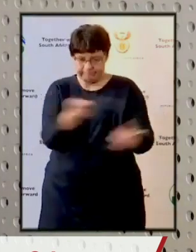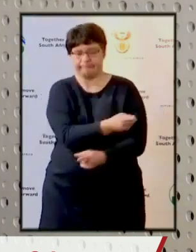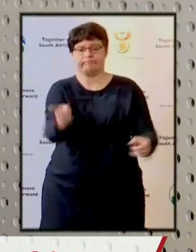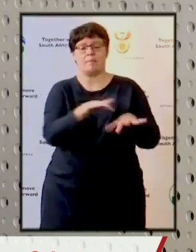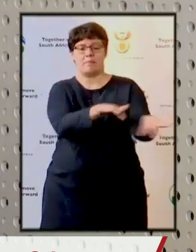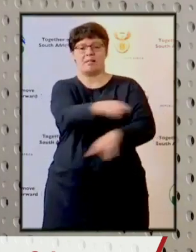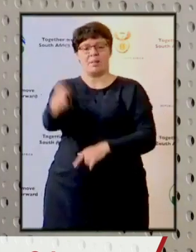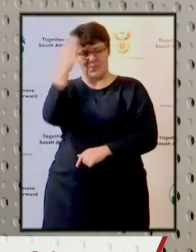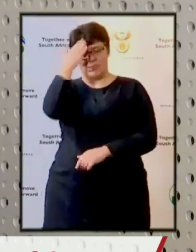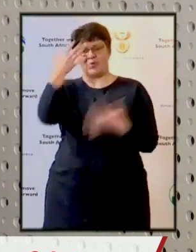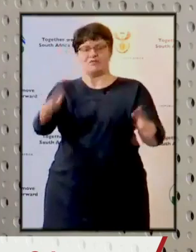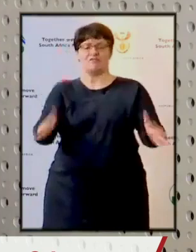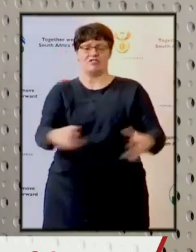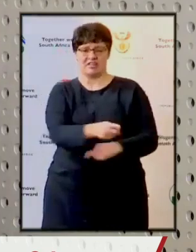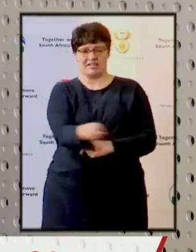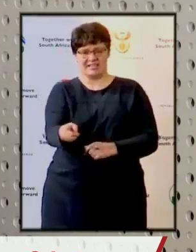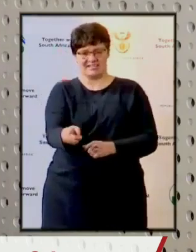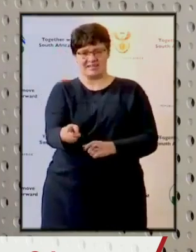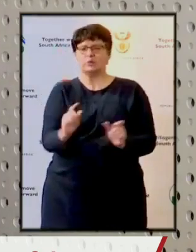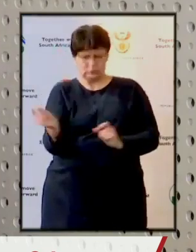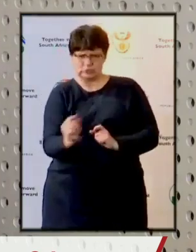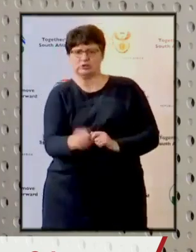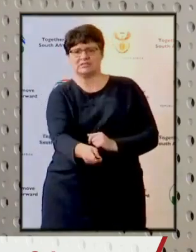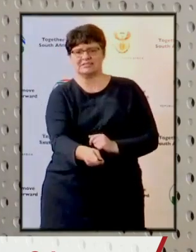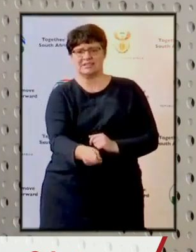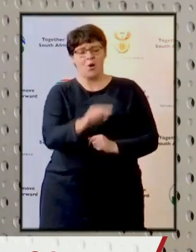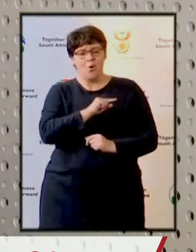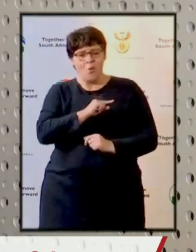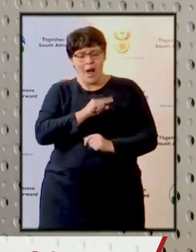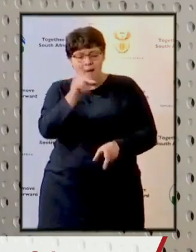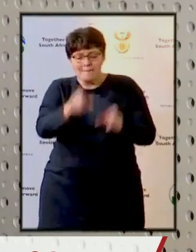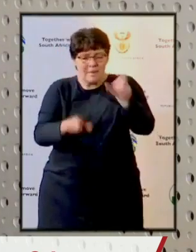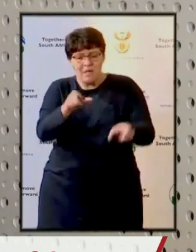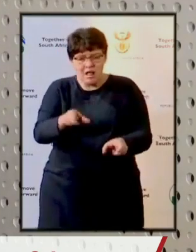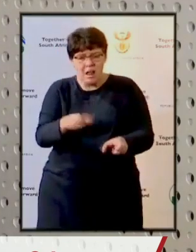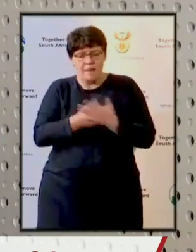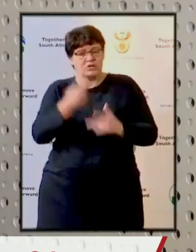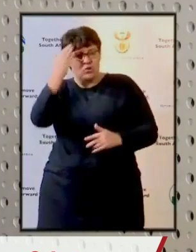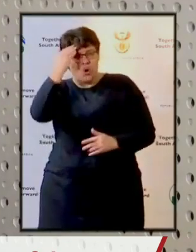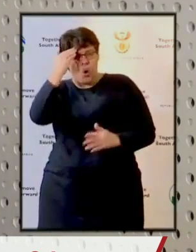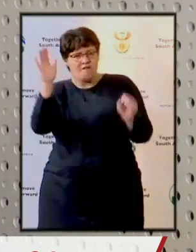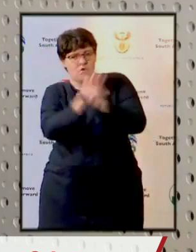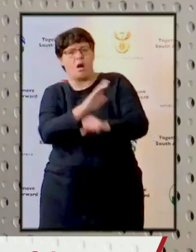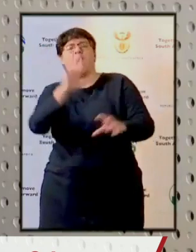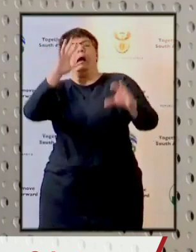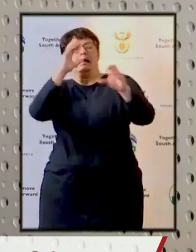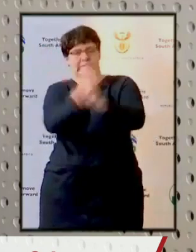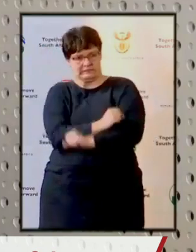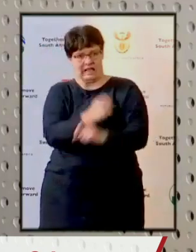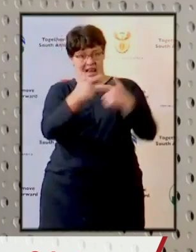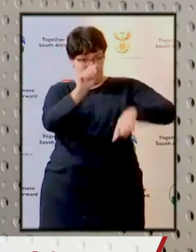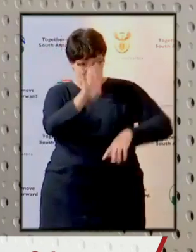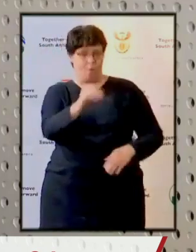the public, to our people, so that more and more South Africans have an opportunity to know as quickly as possible and to make the